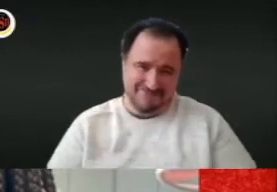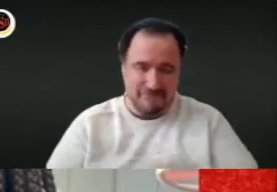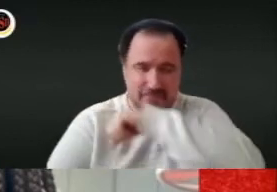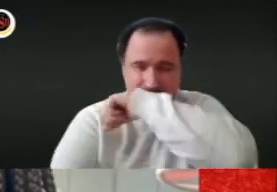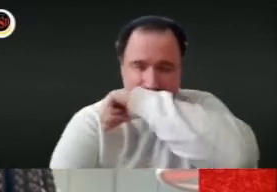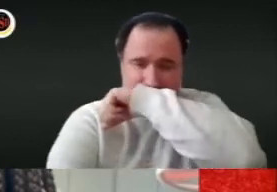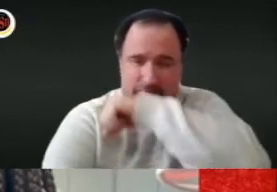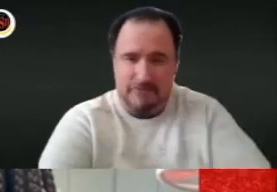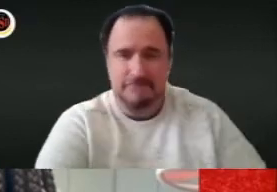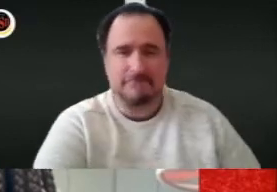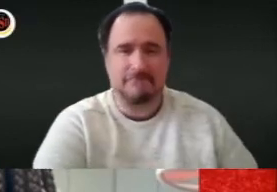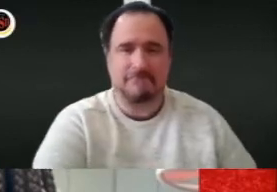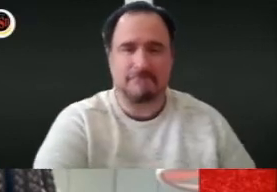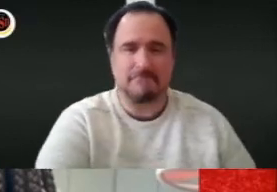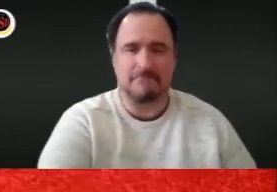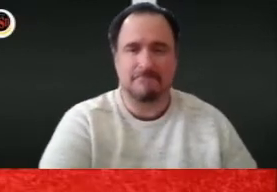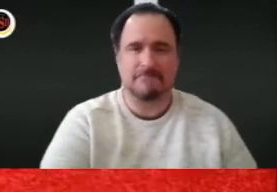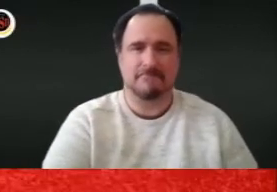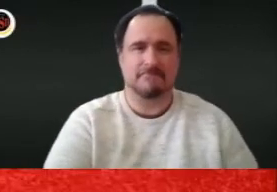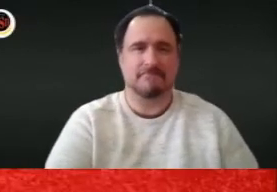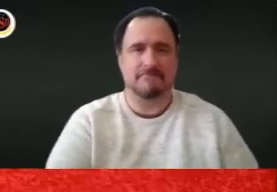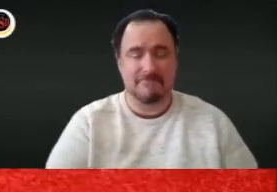Animals are our friends.